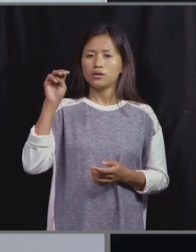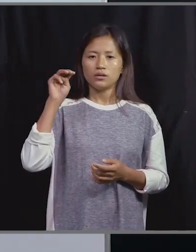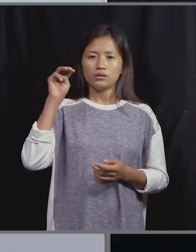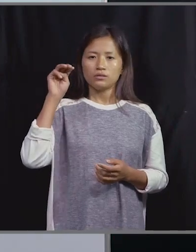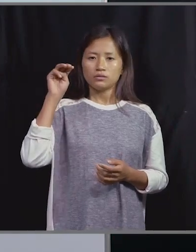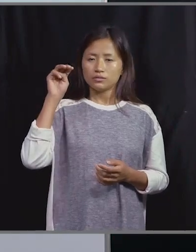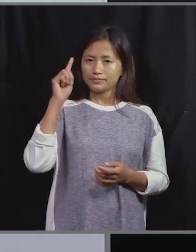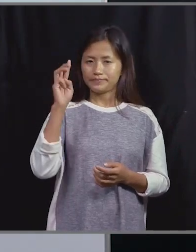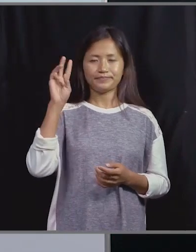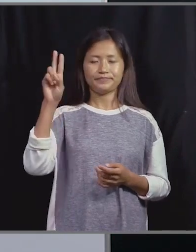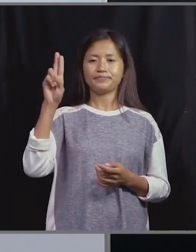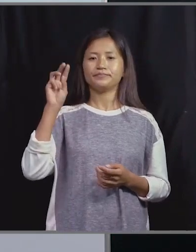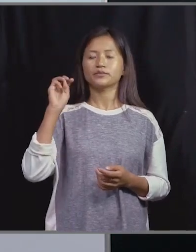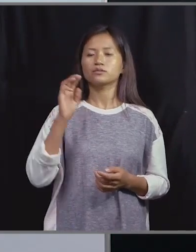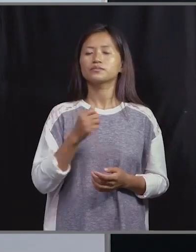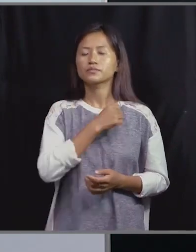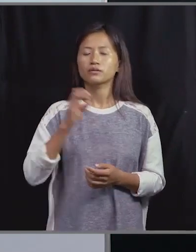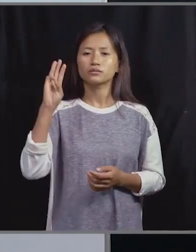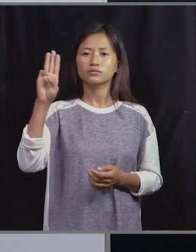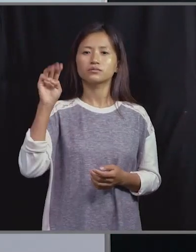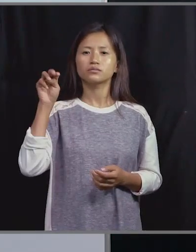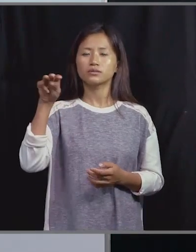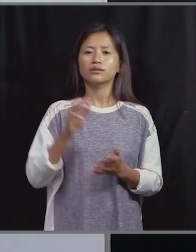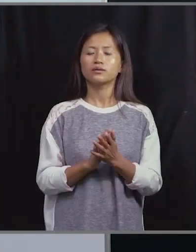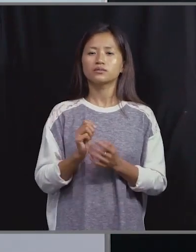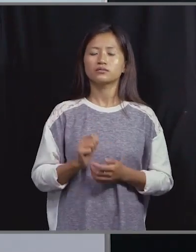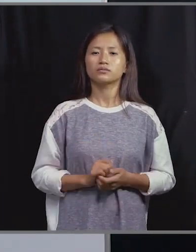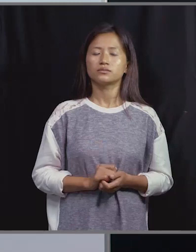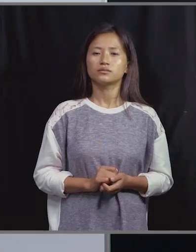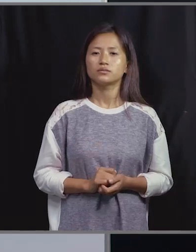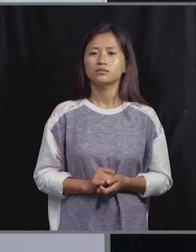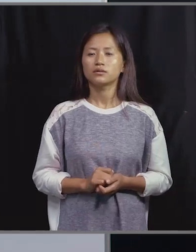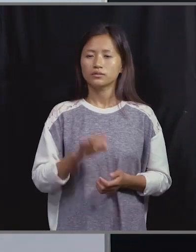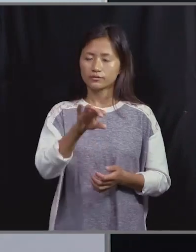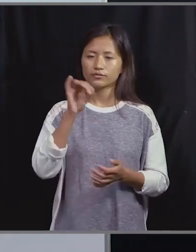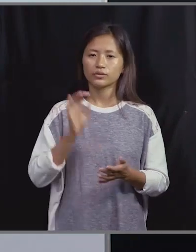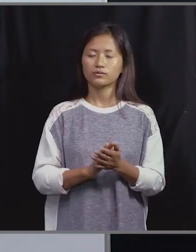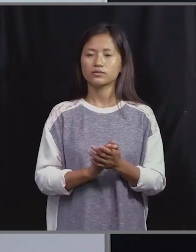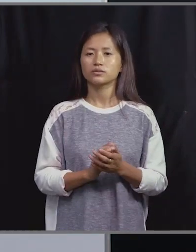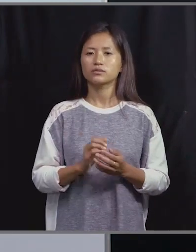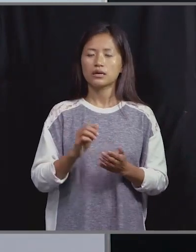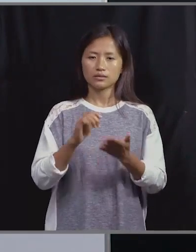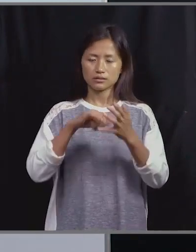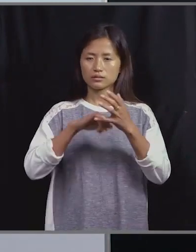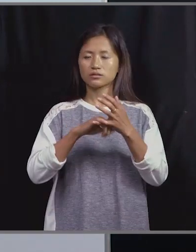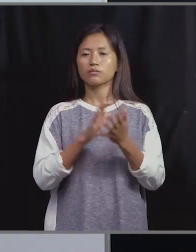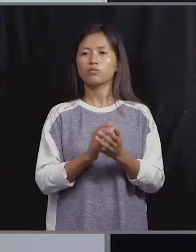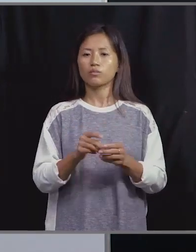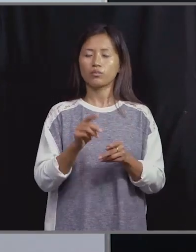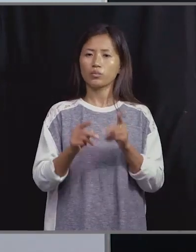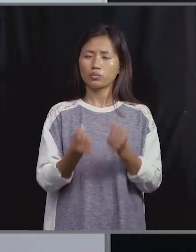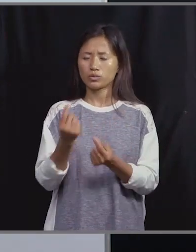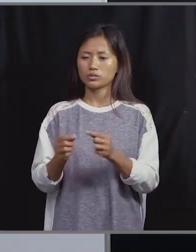in the region known as Damin-e-Ko. But in 1833, again, you will find that the number of Santal population increased